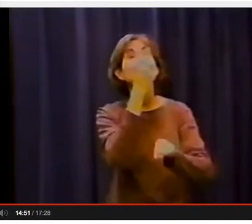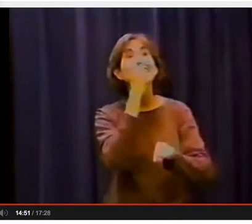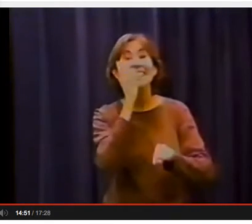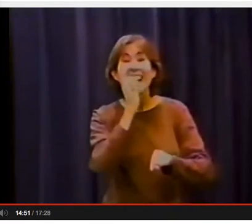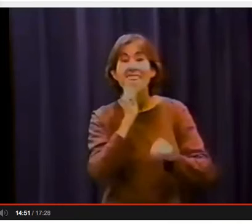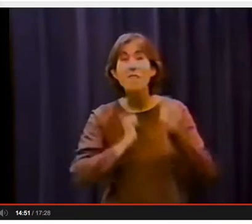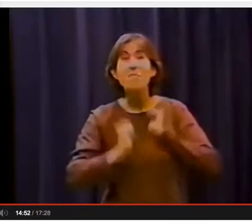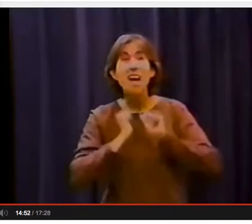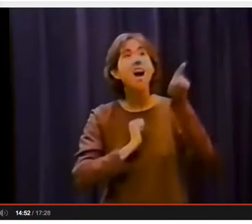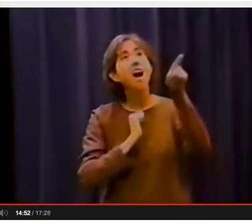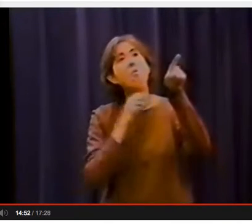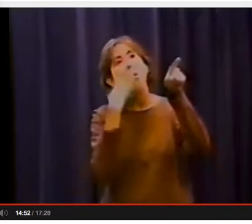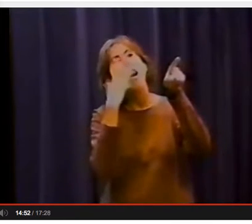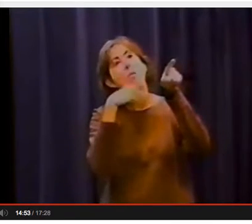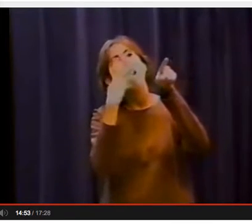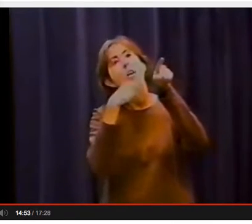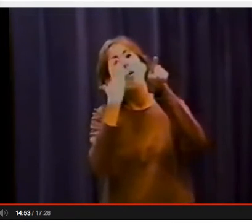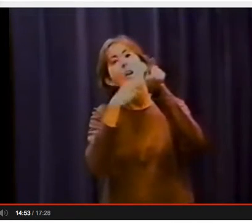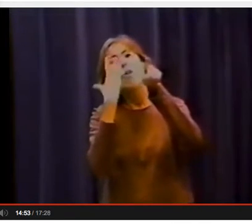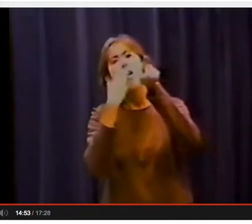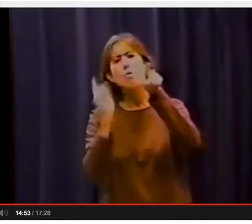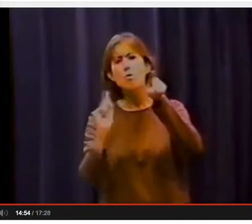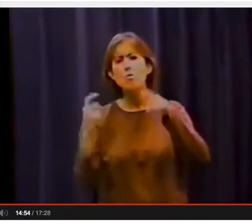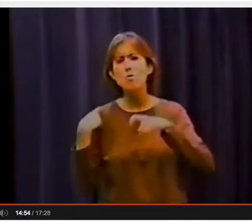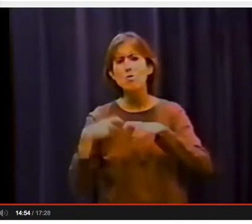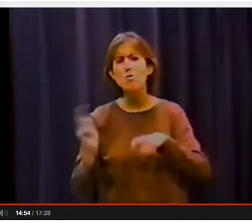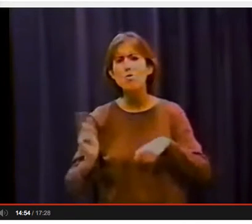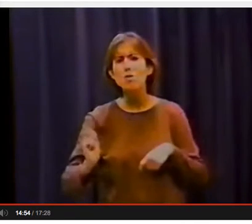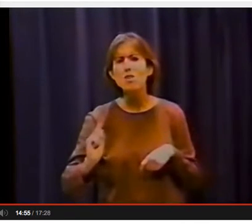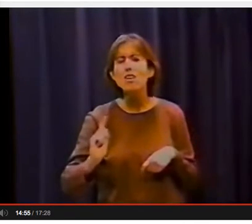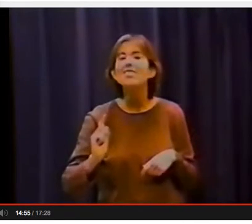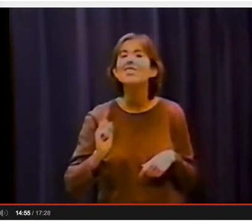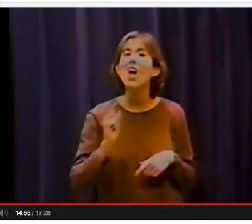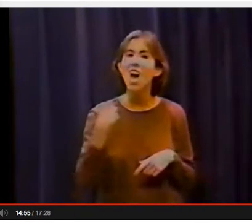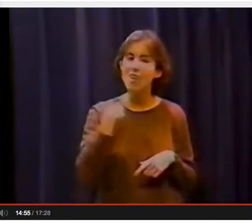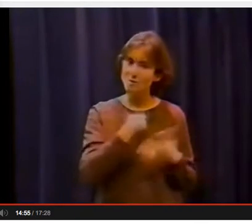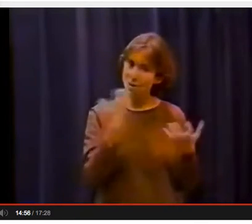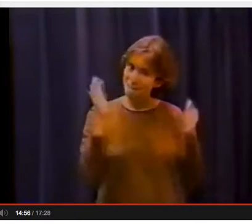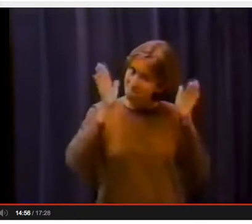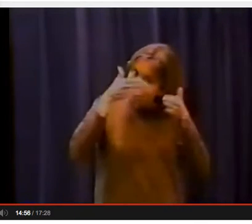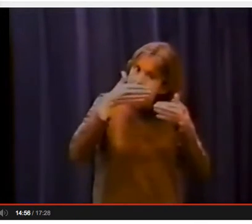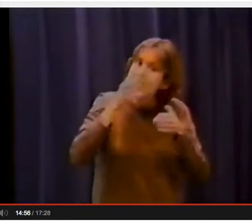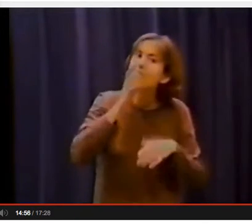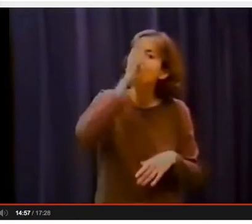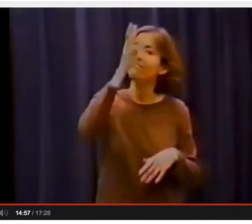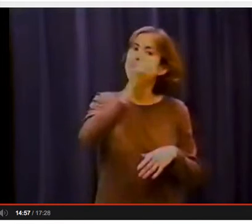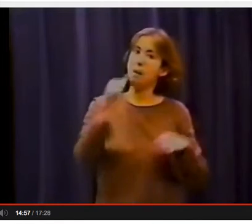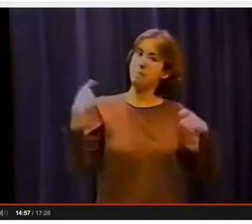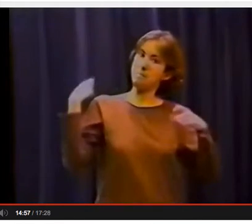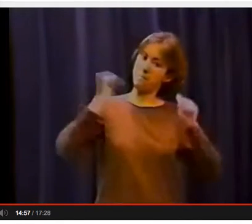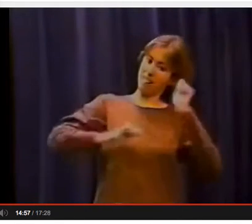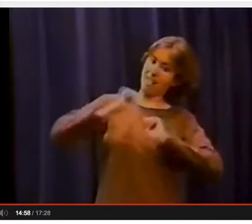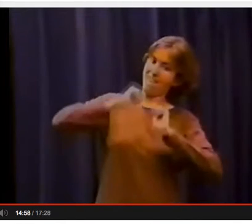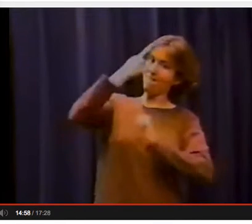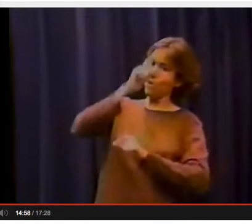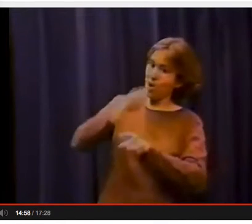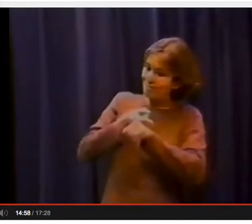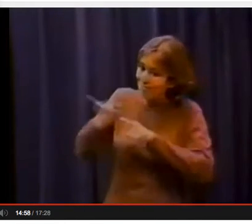for most plays, deaf people want to go and see it, but they're Spanish, so we want to focus